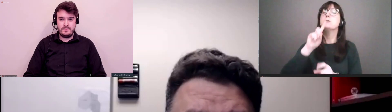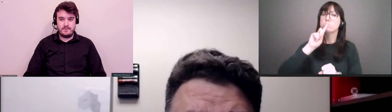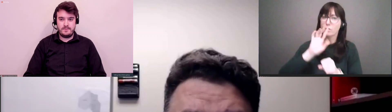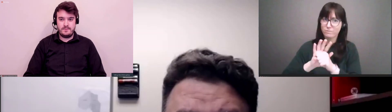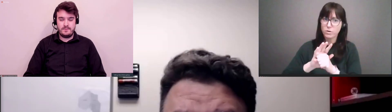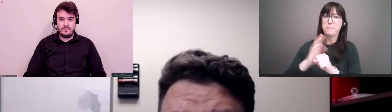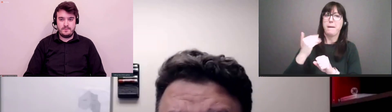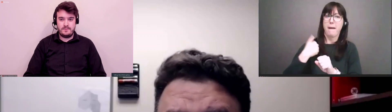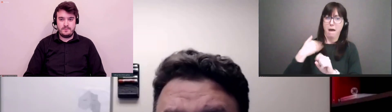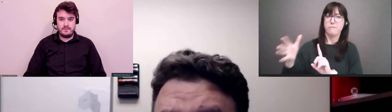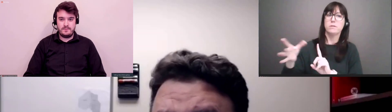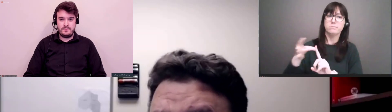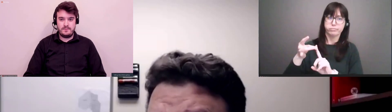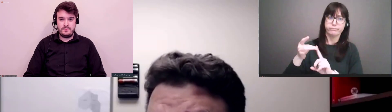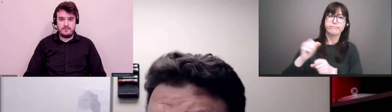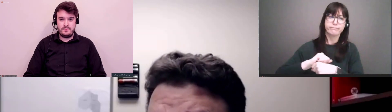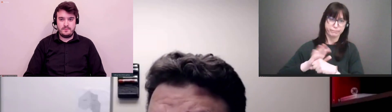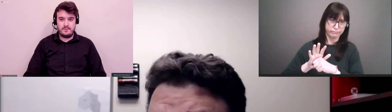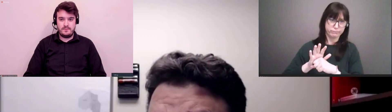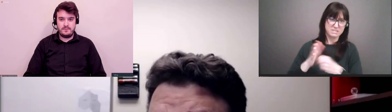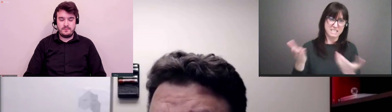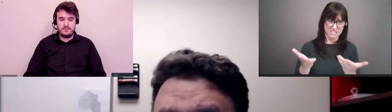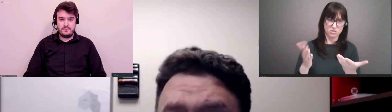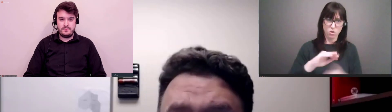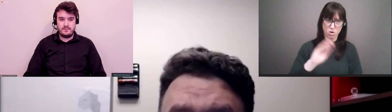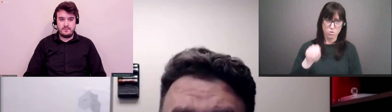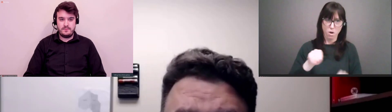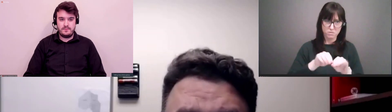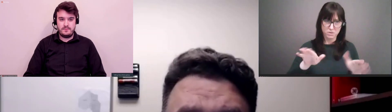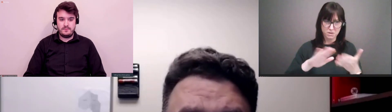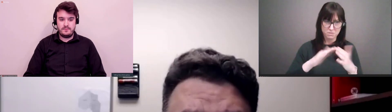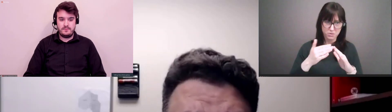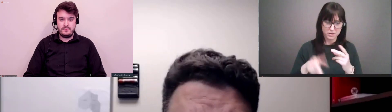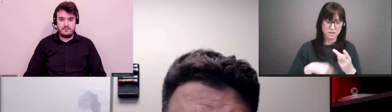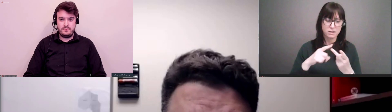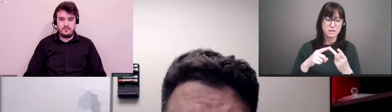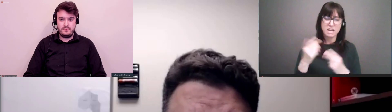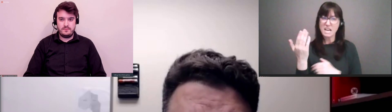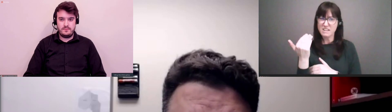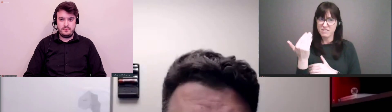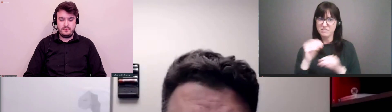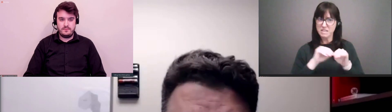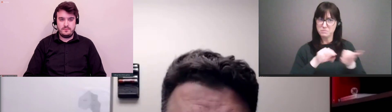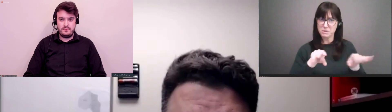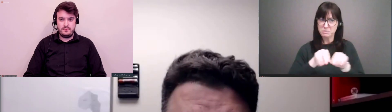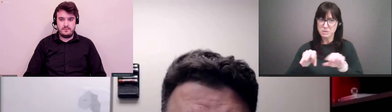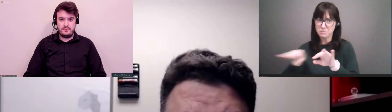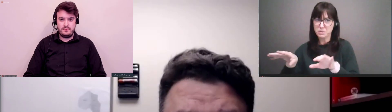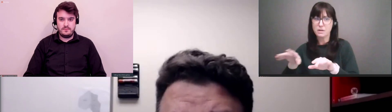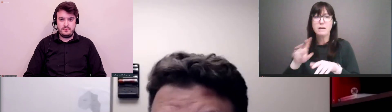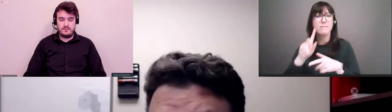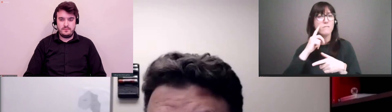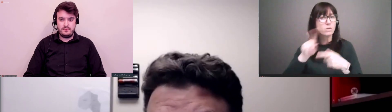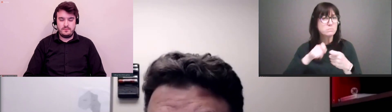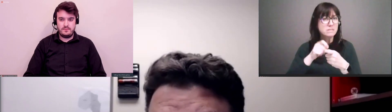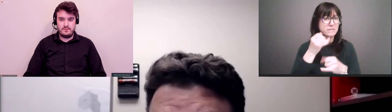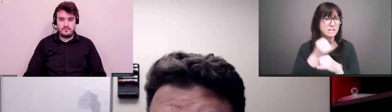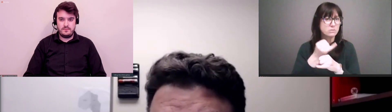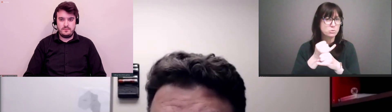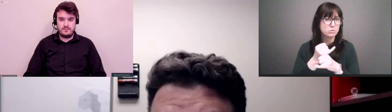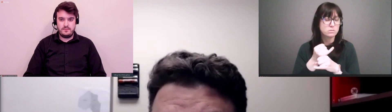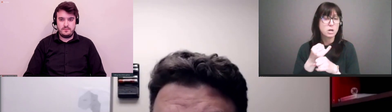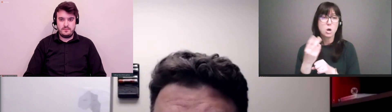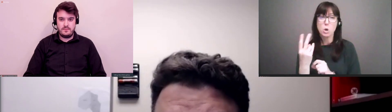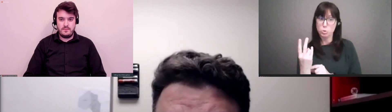of COVID-19 in the community and 15 ongoing outbreaks in institutions. 2 institutional